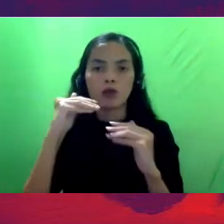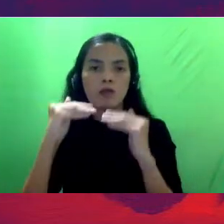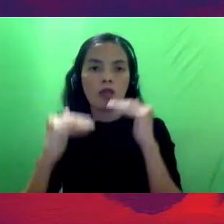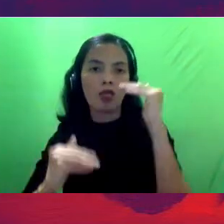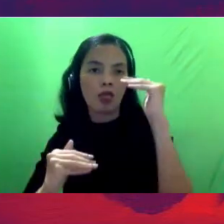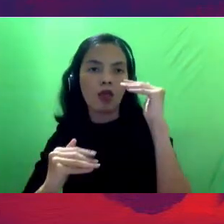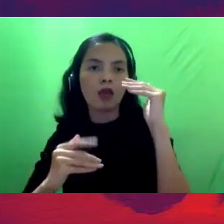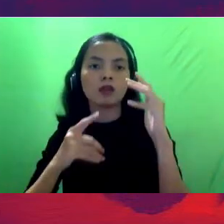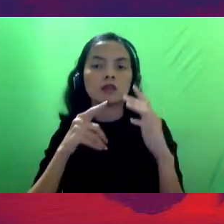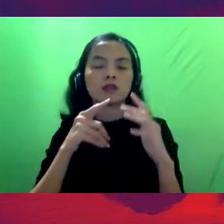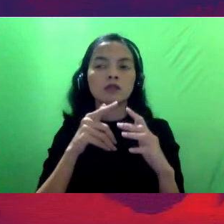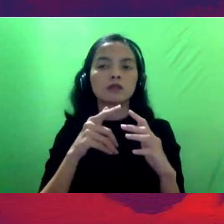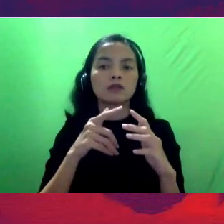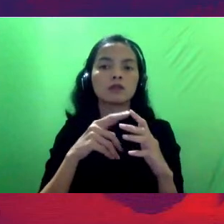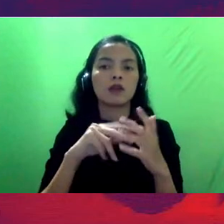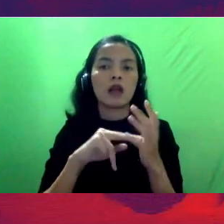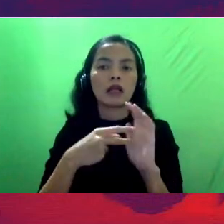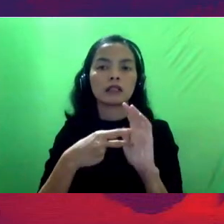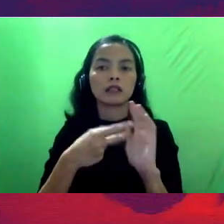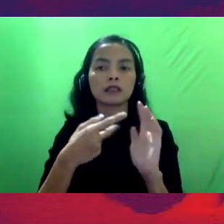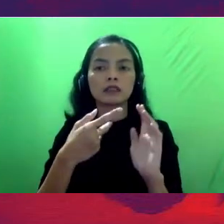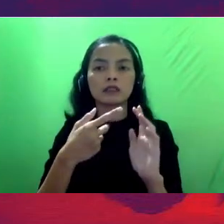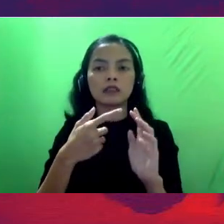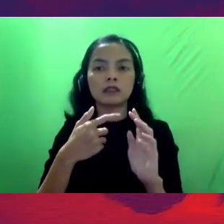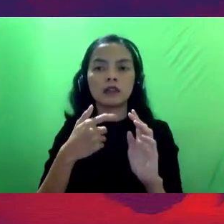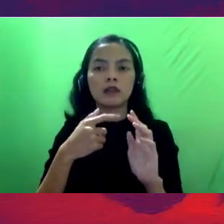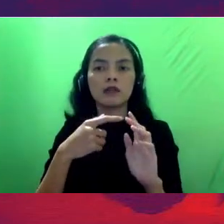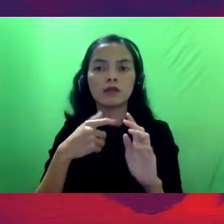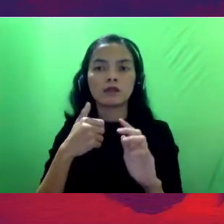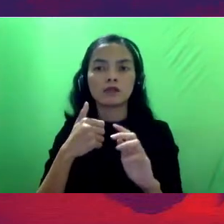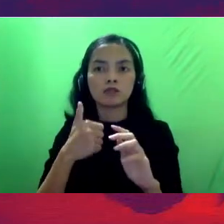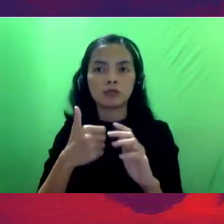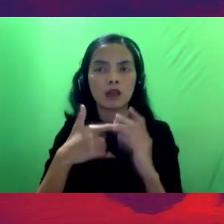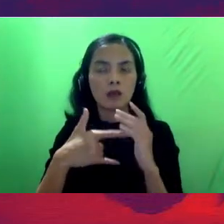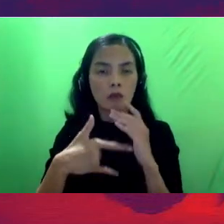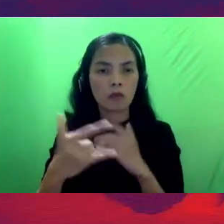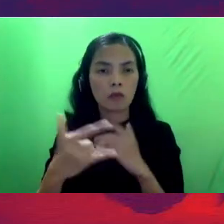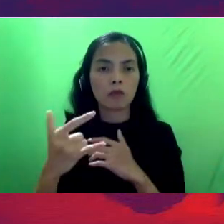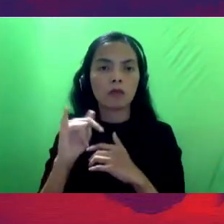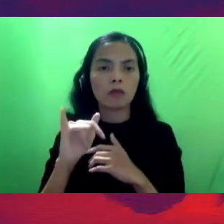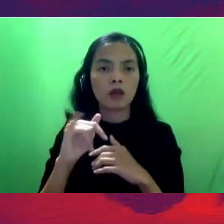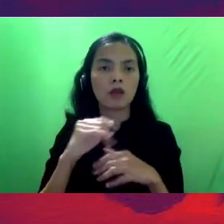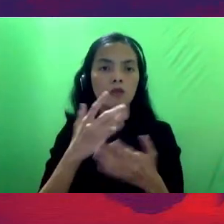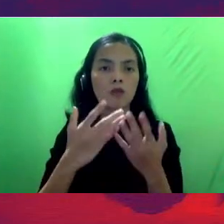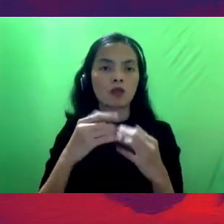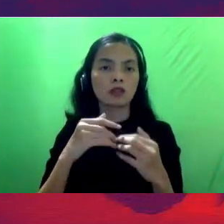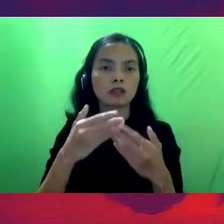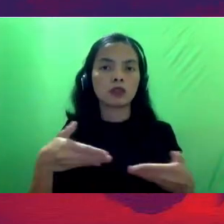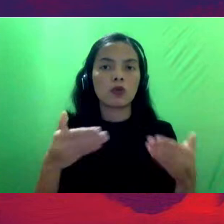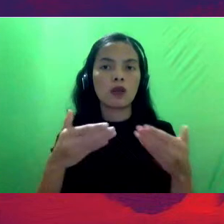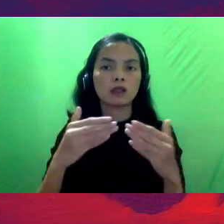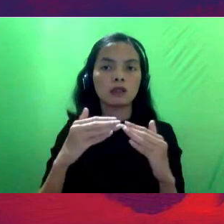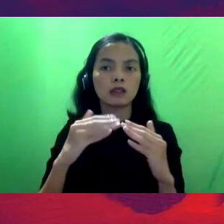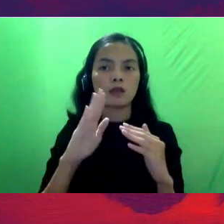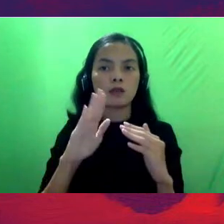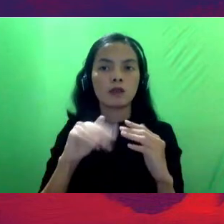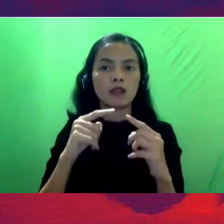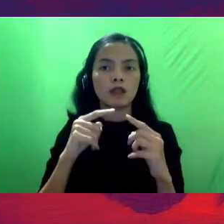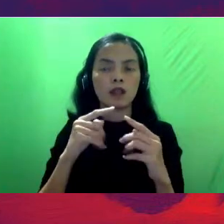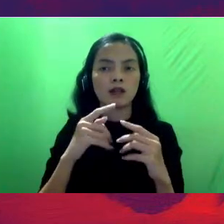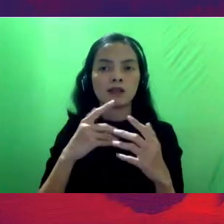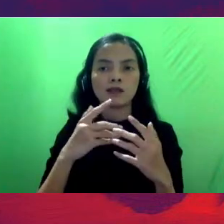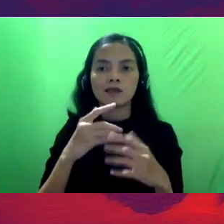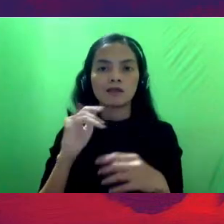continue for some time, because even during the disrupted time, there has not been changes at